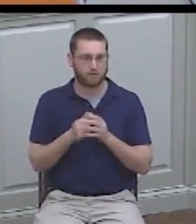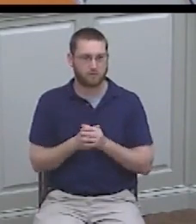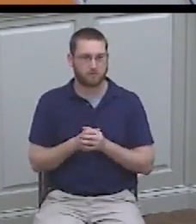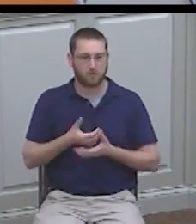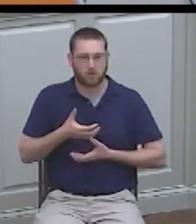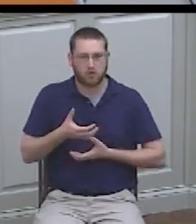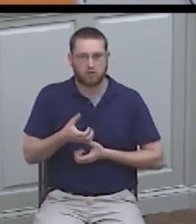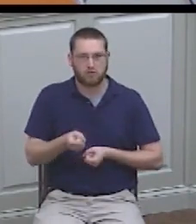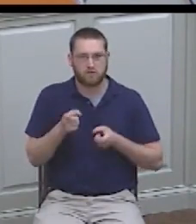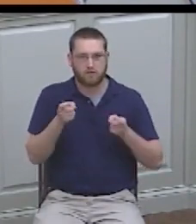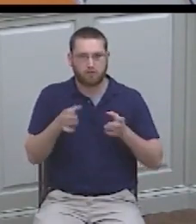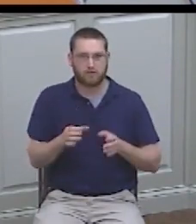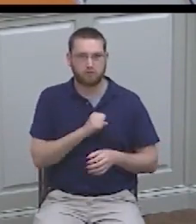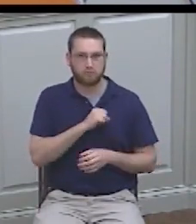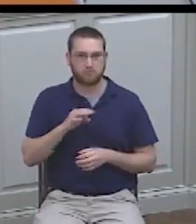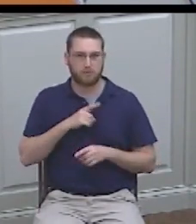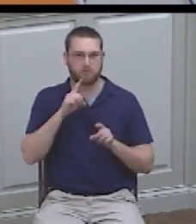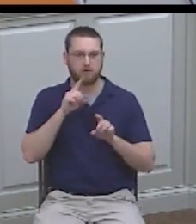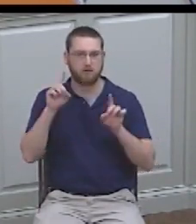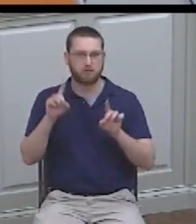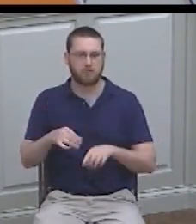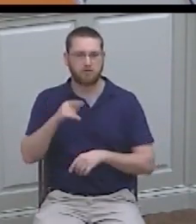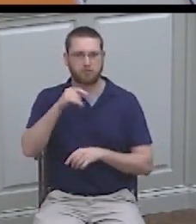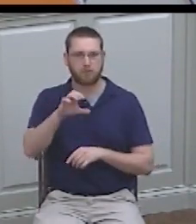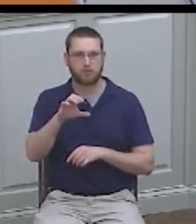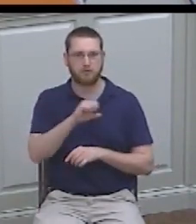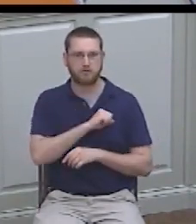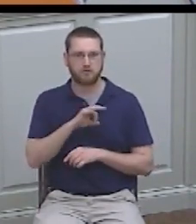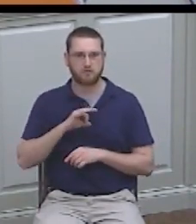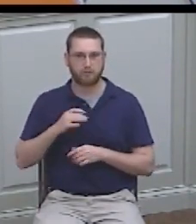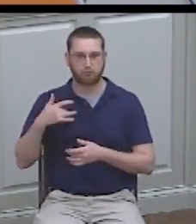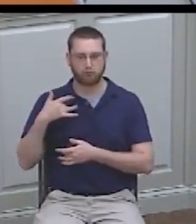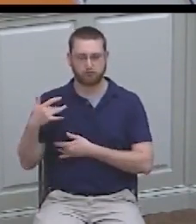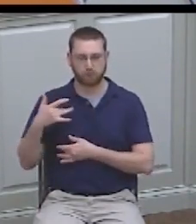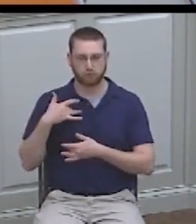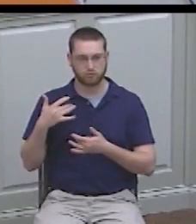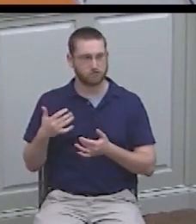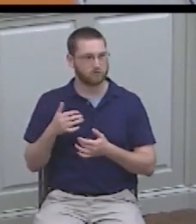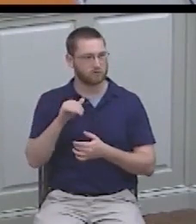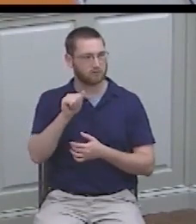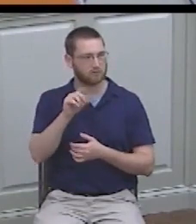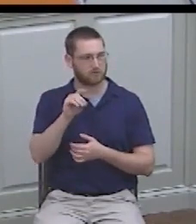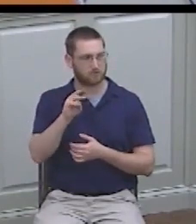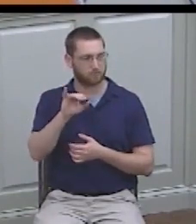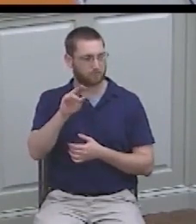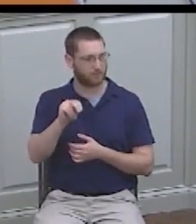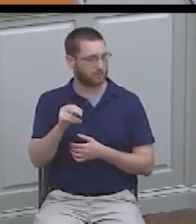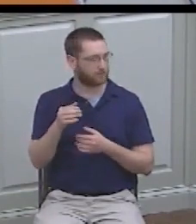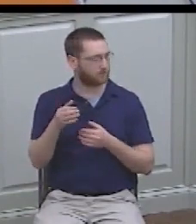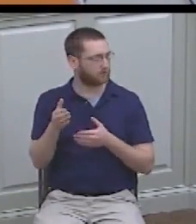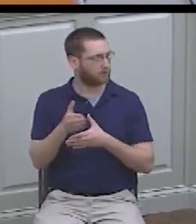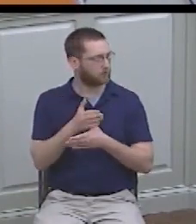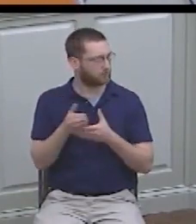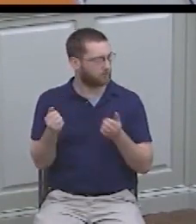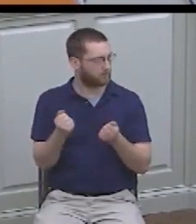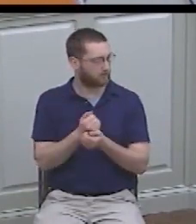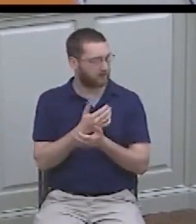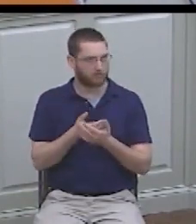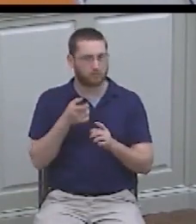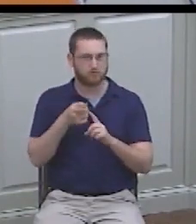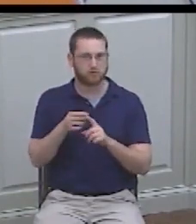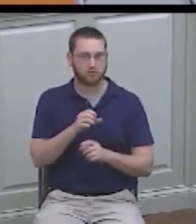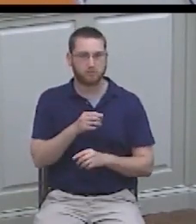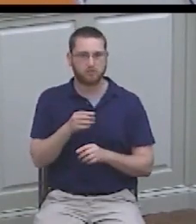city manager and city staff to respond to the public's concerns administratively and encourage the public to share their concerns with staff prior to bringing issues to the